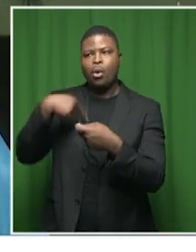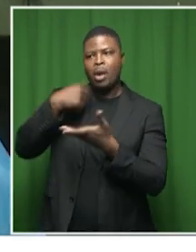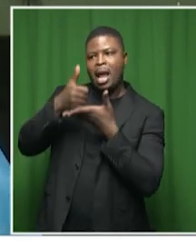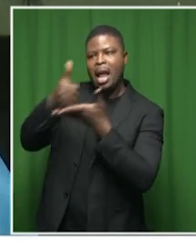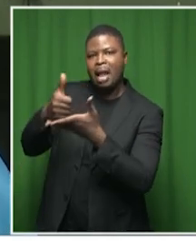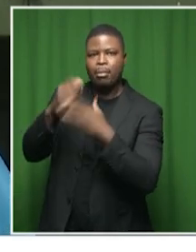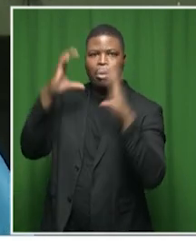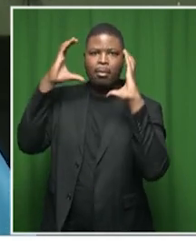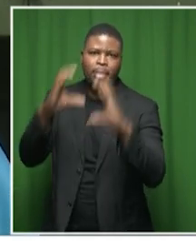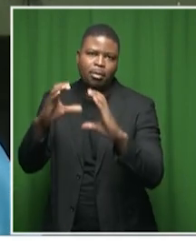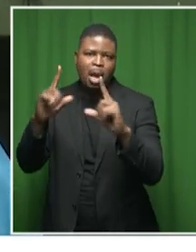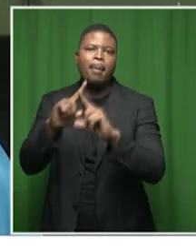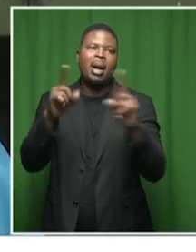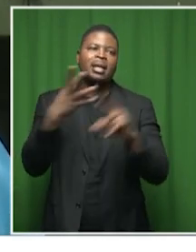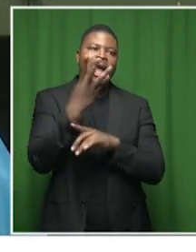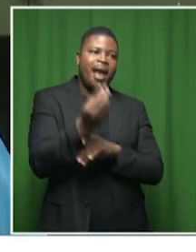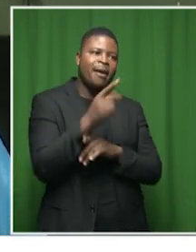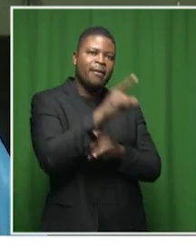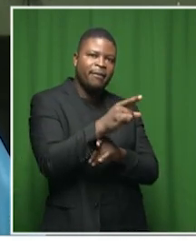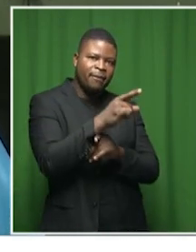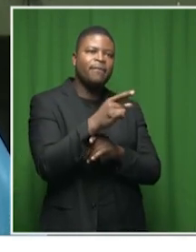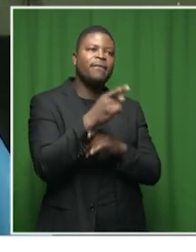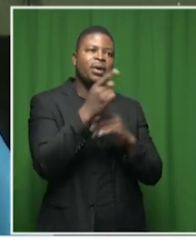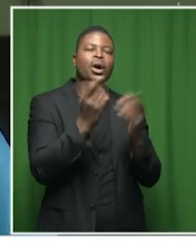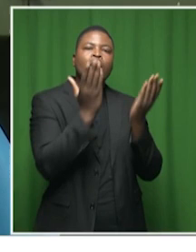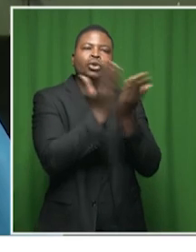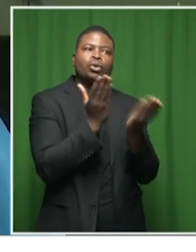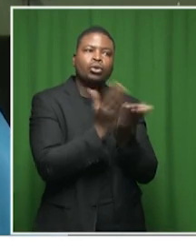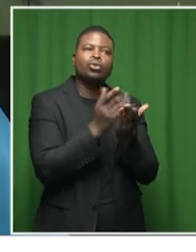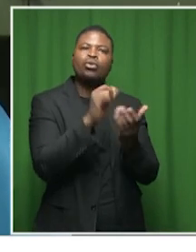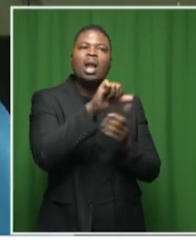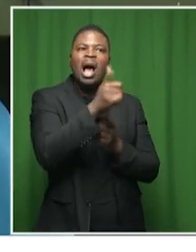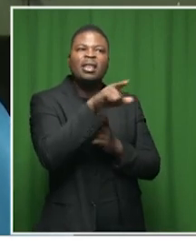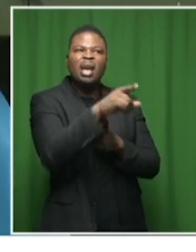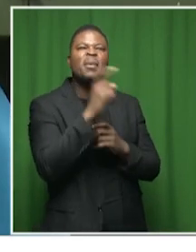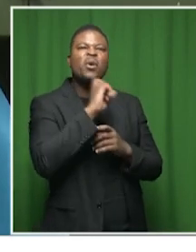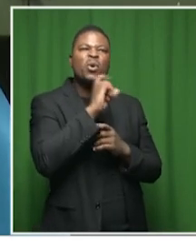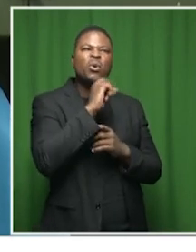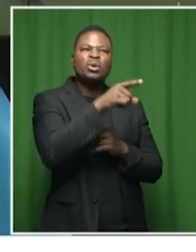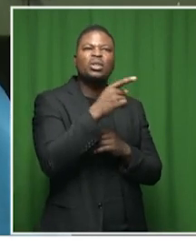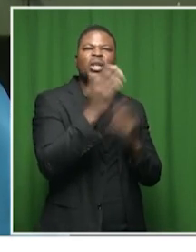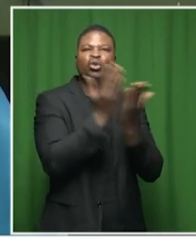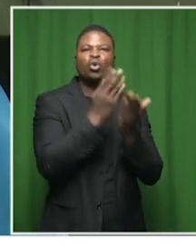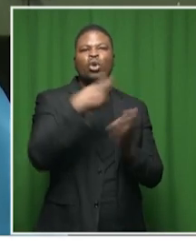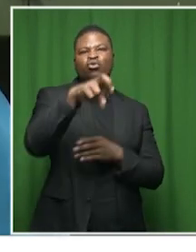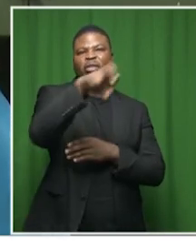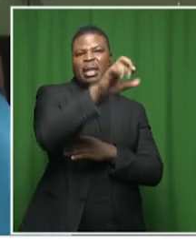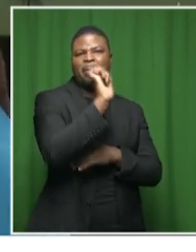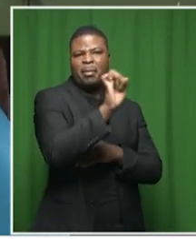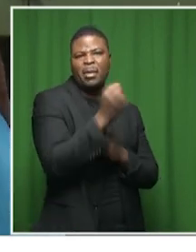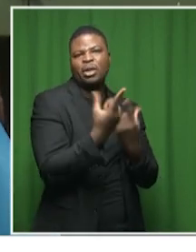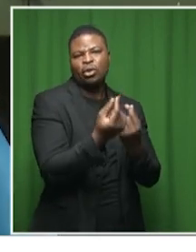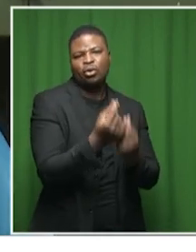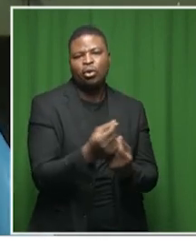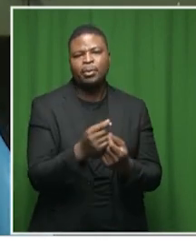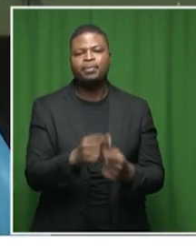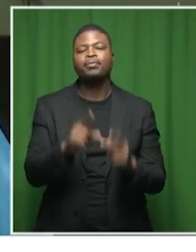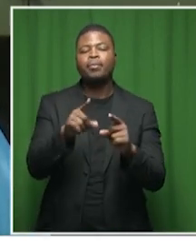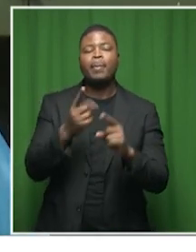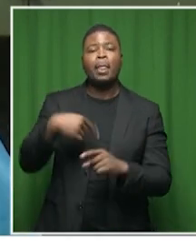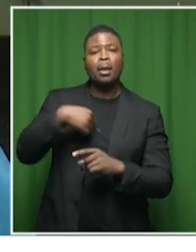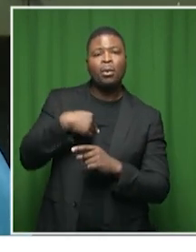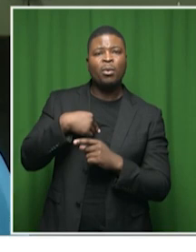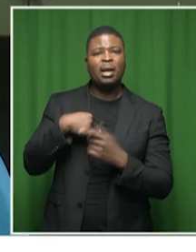also non-subsidized schools that they take school trips, and I can tell you that all the hotels around the city center and around